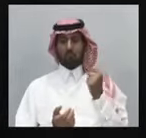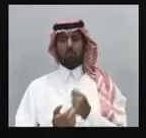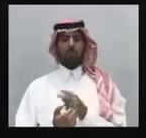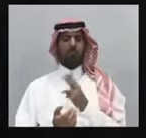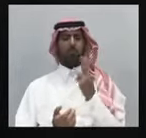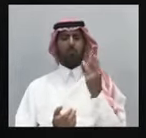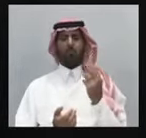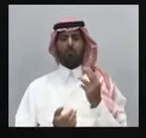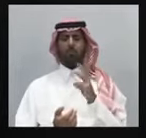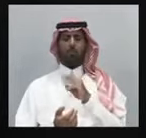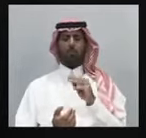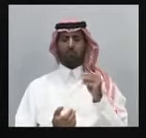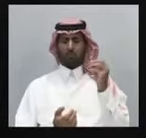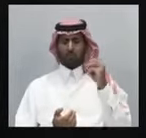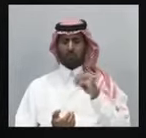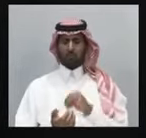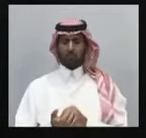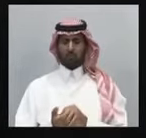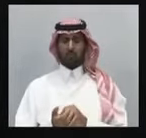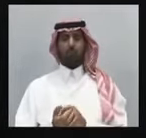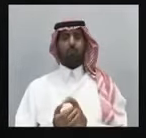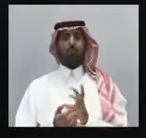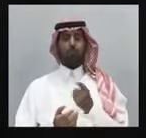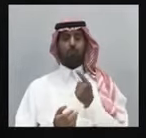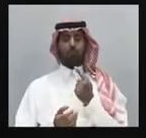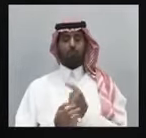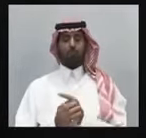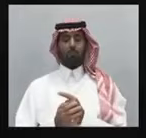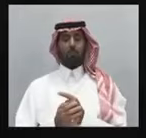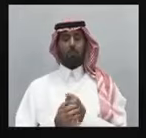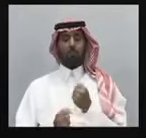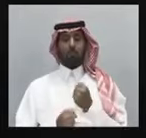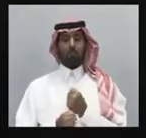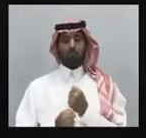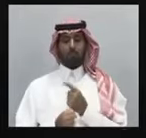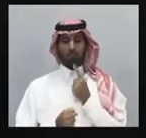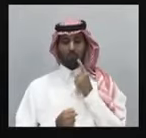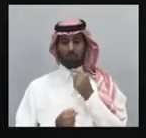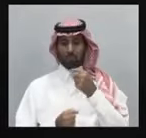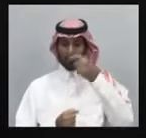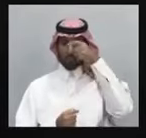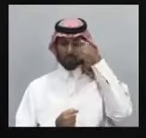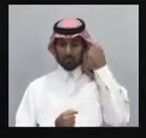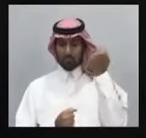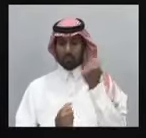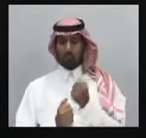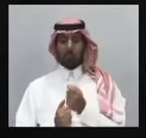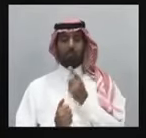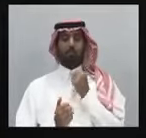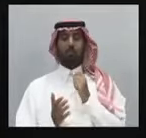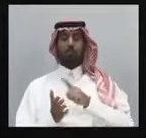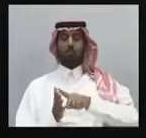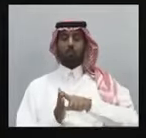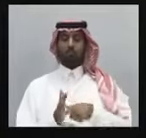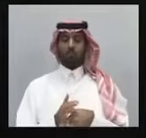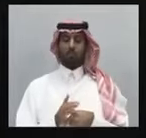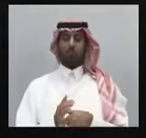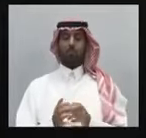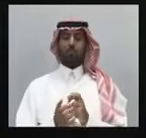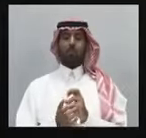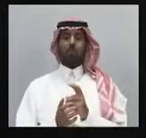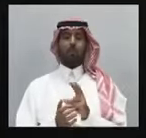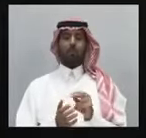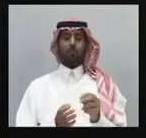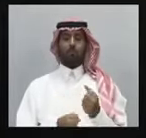the requirements. It is a painstaking job. It was the engineering job.